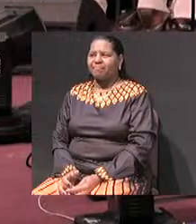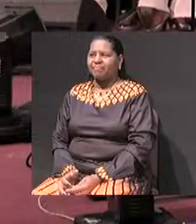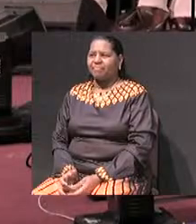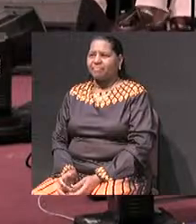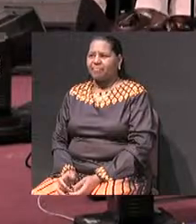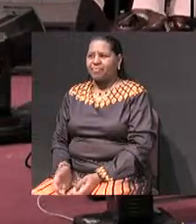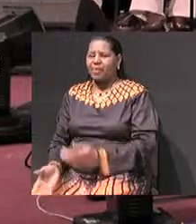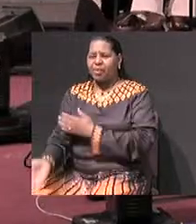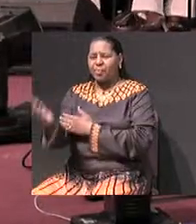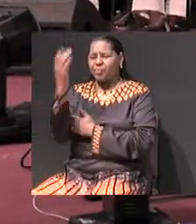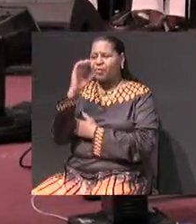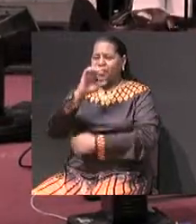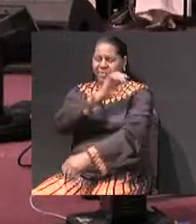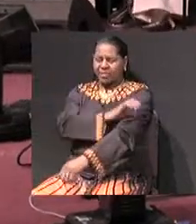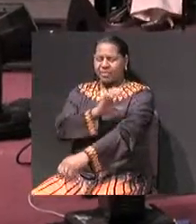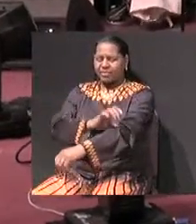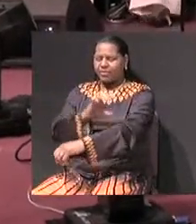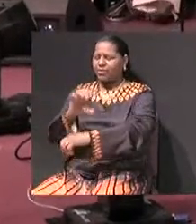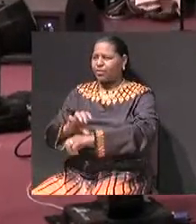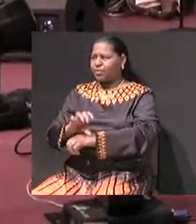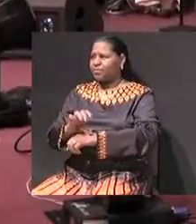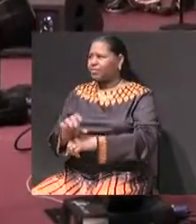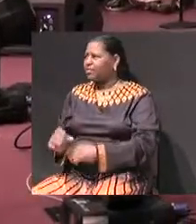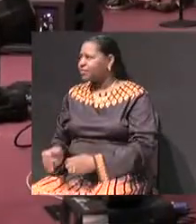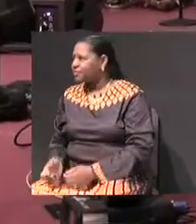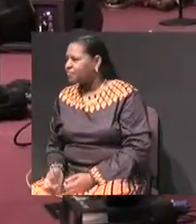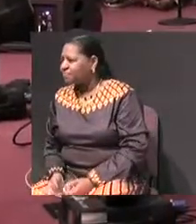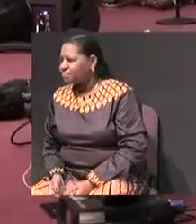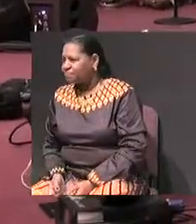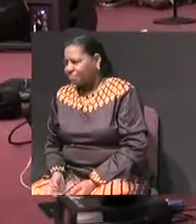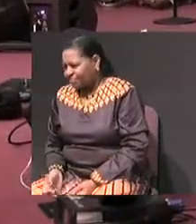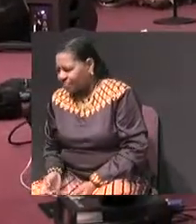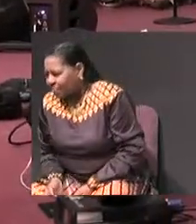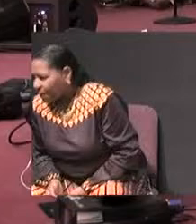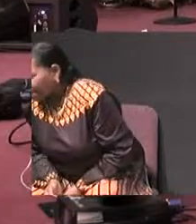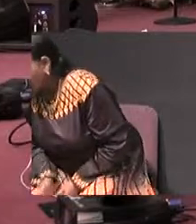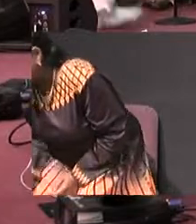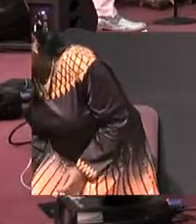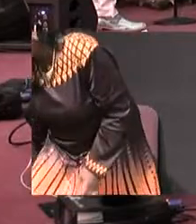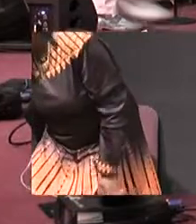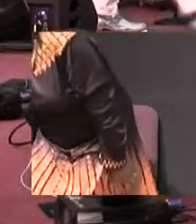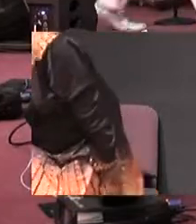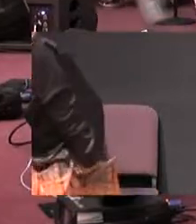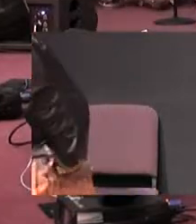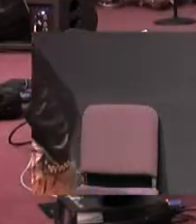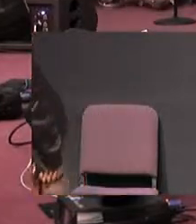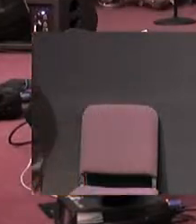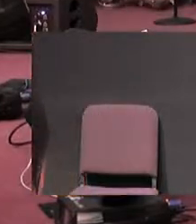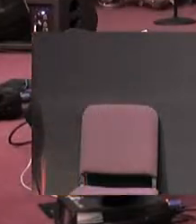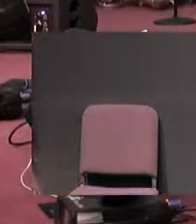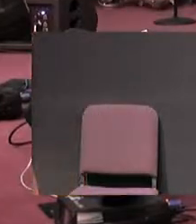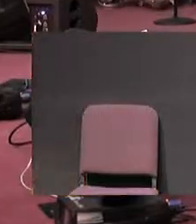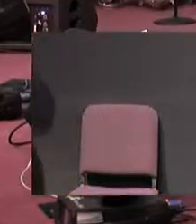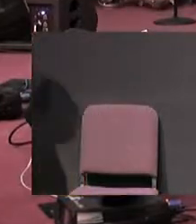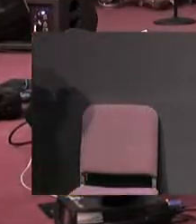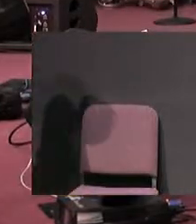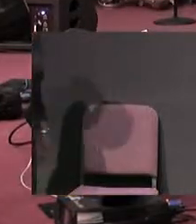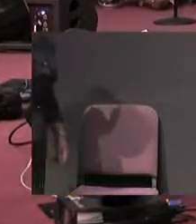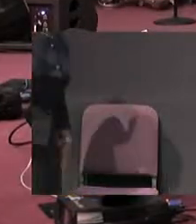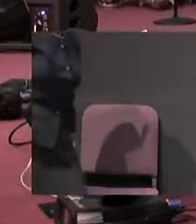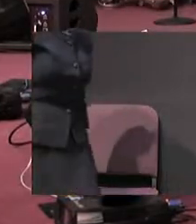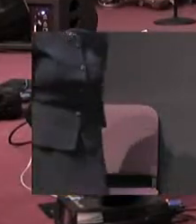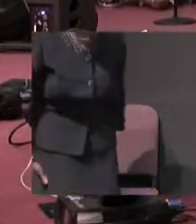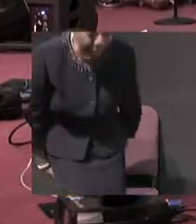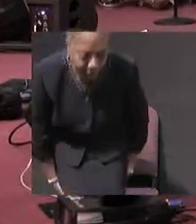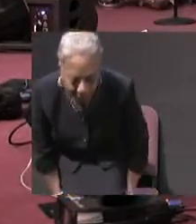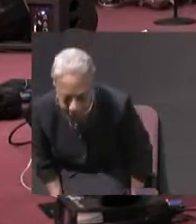Good morning, St. Stephen. My name is Tiffany Gurley, and I am excited to be up here to welcome you